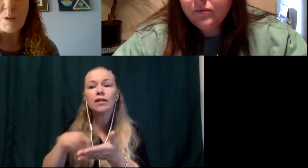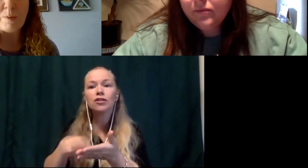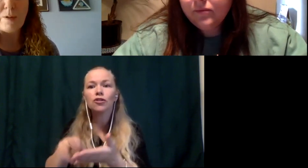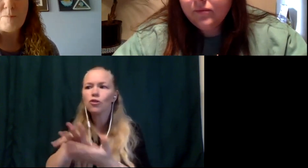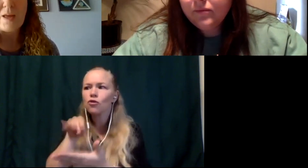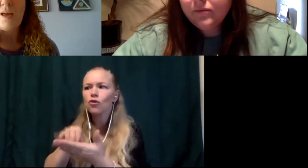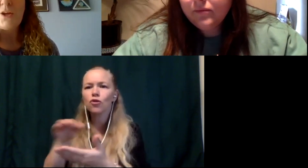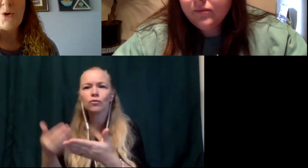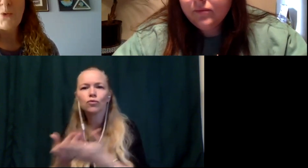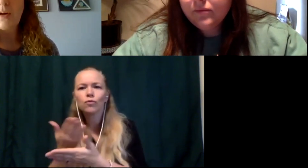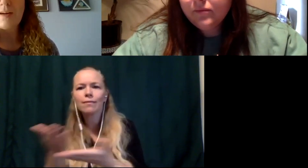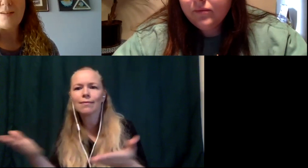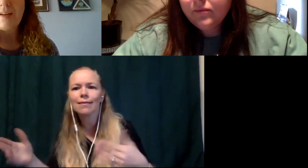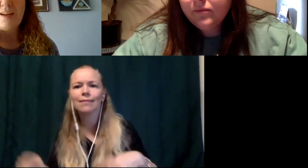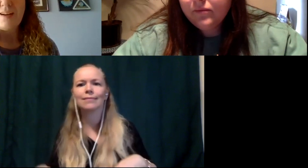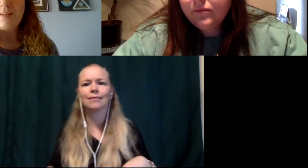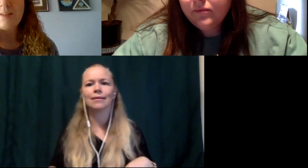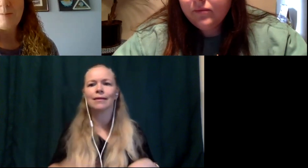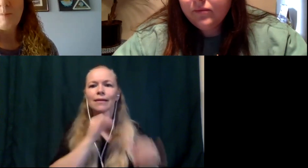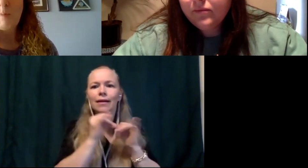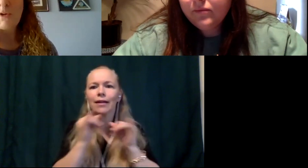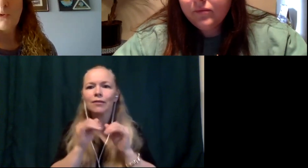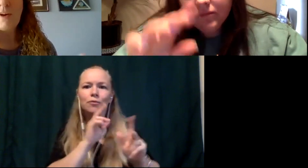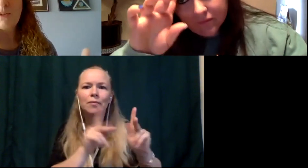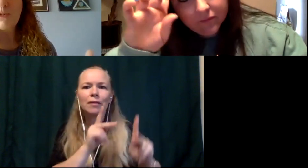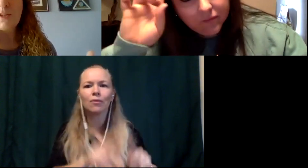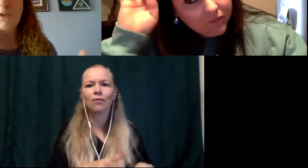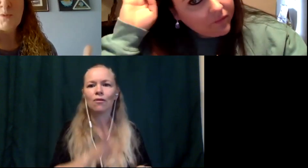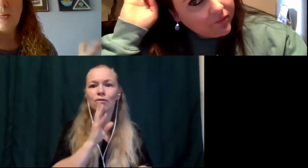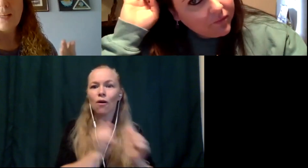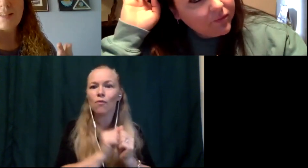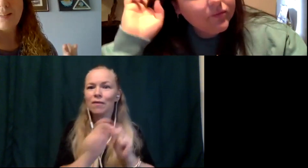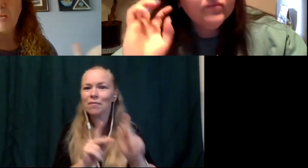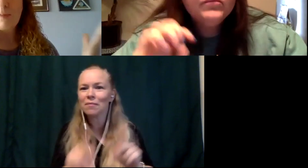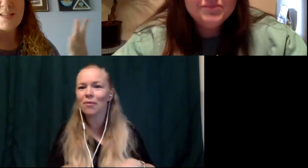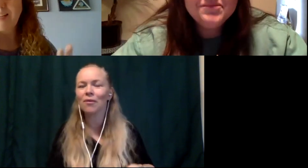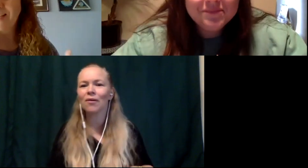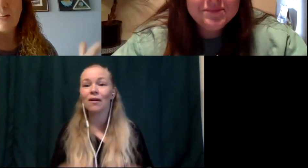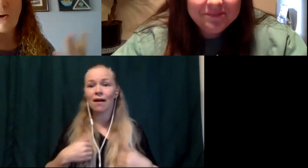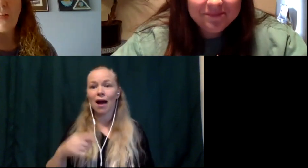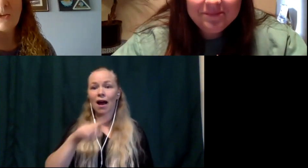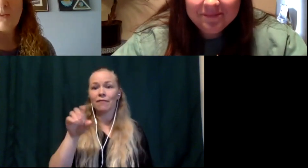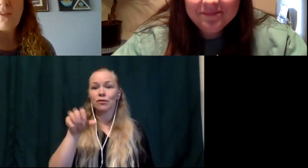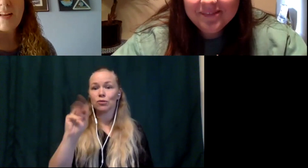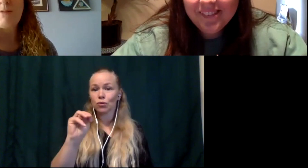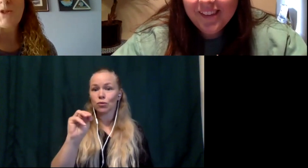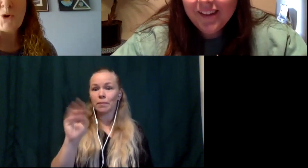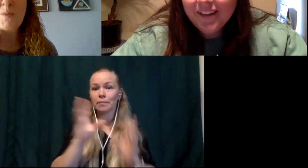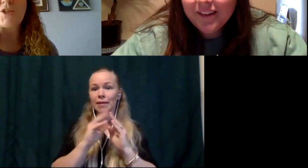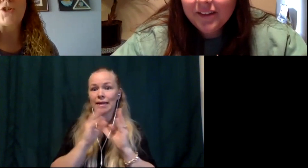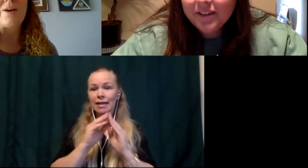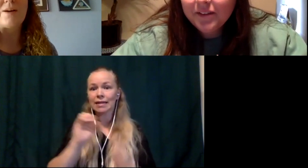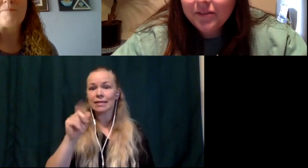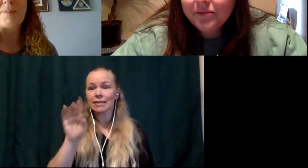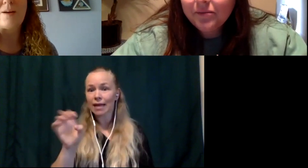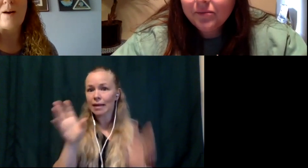talk to people. You know, people are doing all sorts of Zoom meetings and Skype a scientist and all that. You can find out so